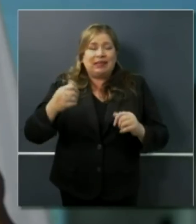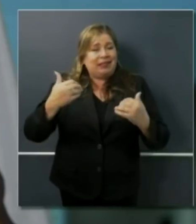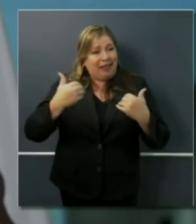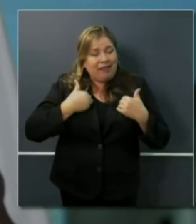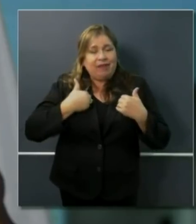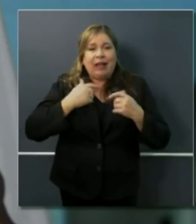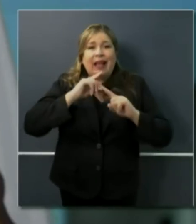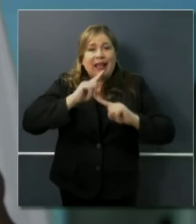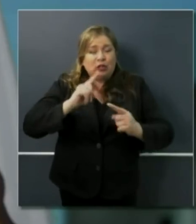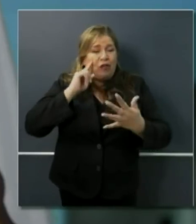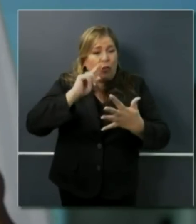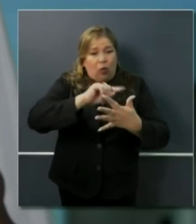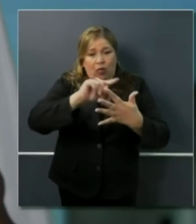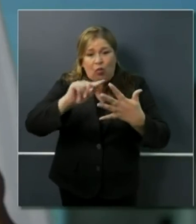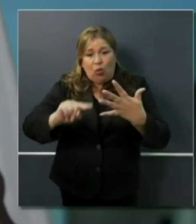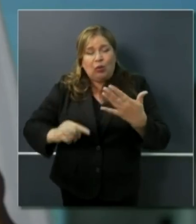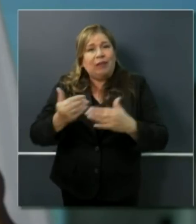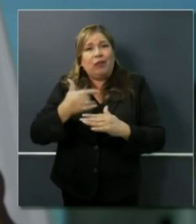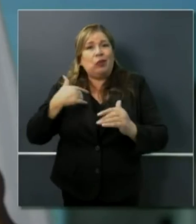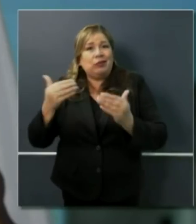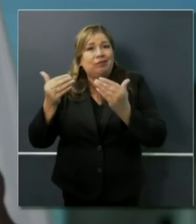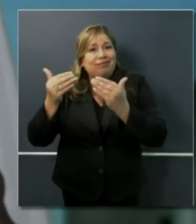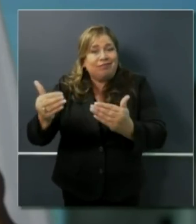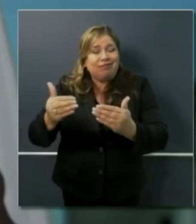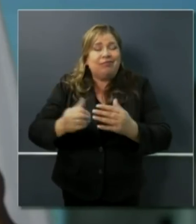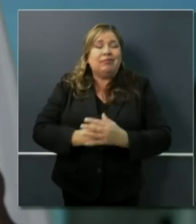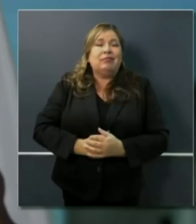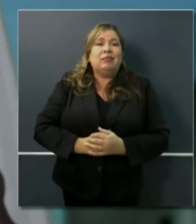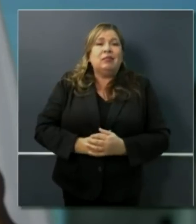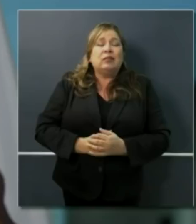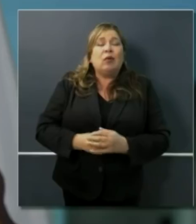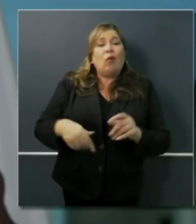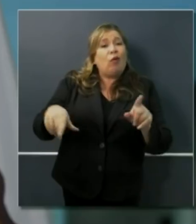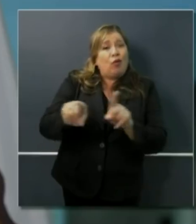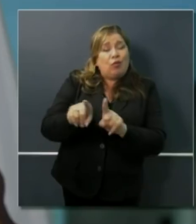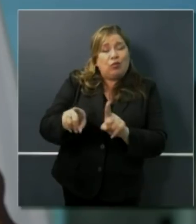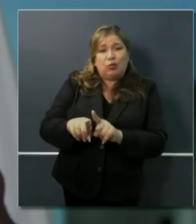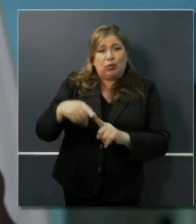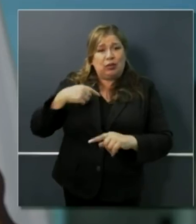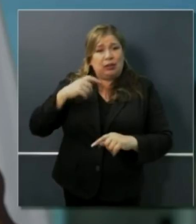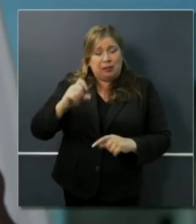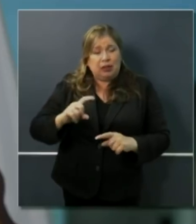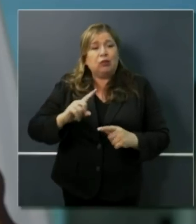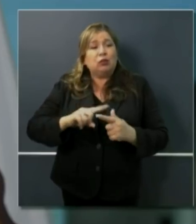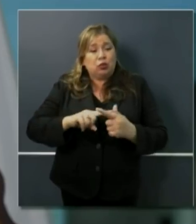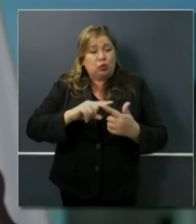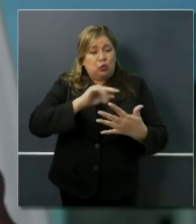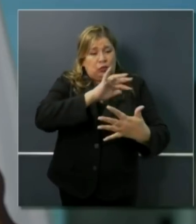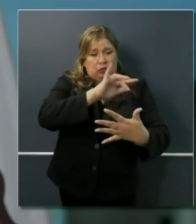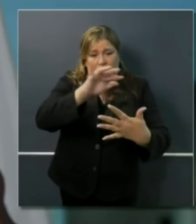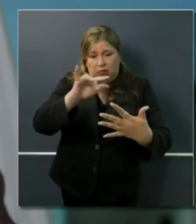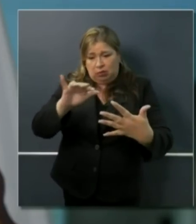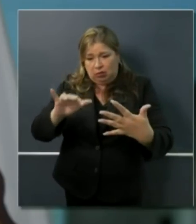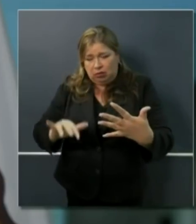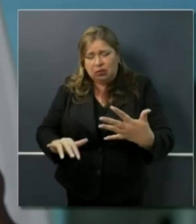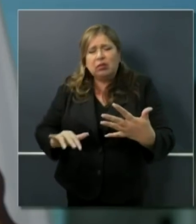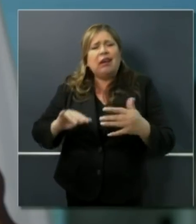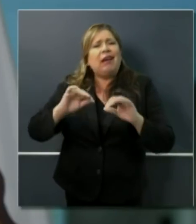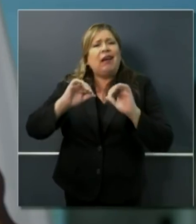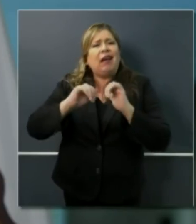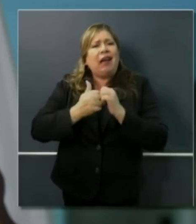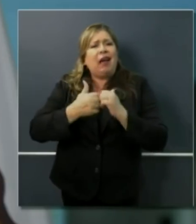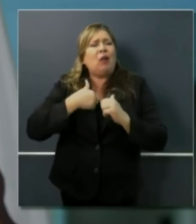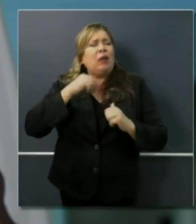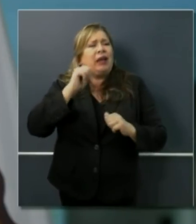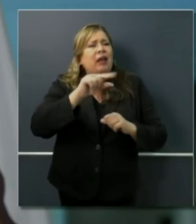appropriate manner, affirmatively in some cases, but also to adopt a protocol where those questions need to be asked and answered of